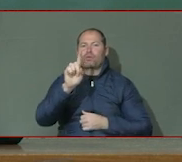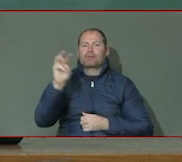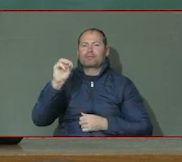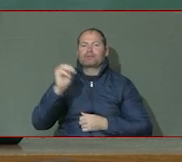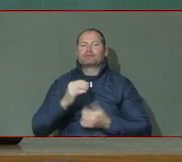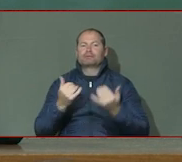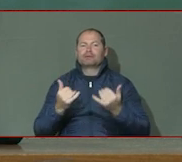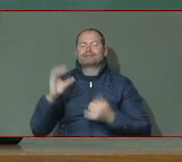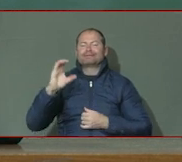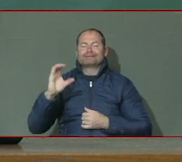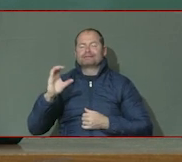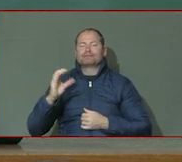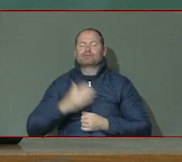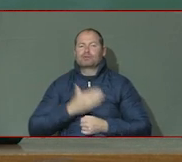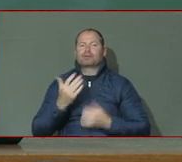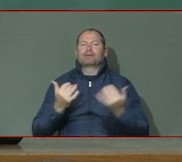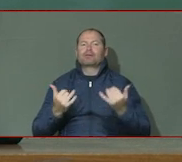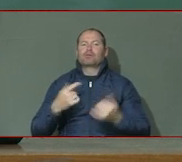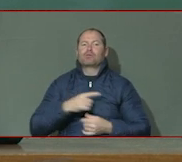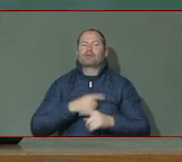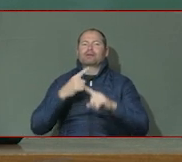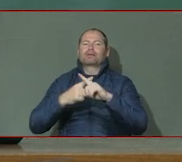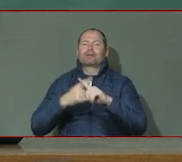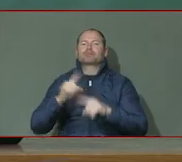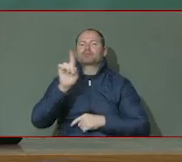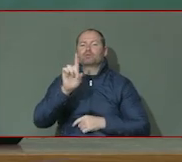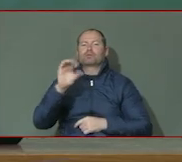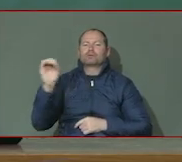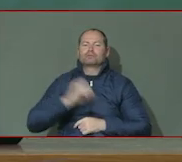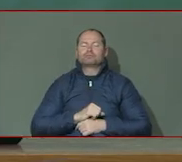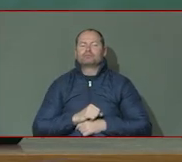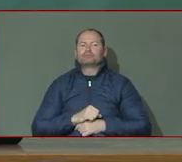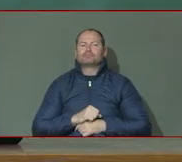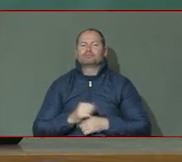in cents, so we multiply by 100. So it's